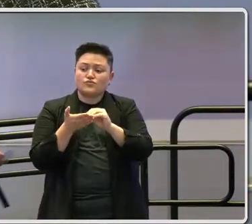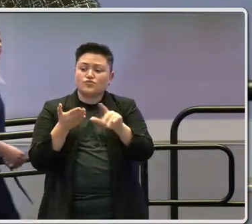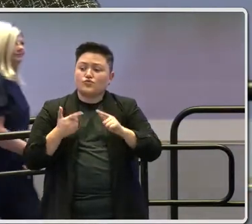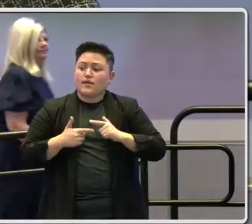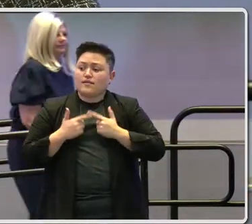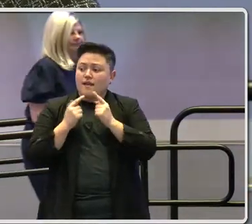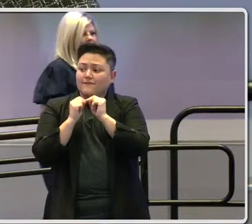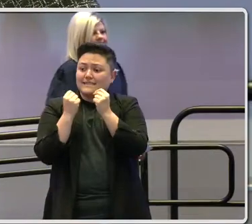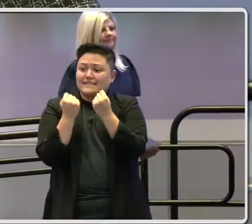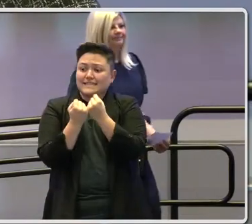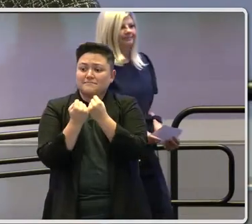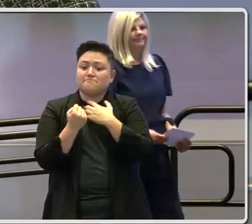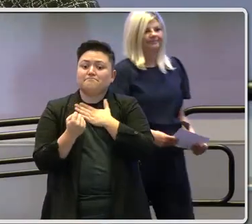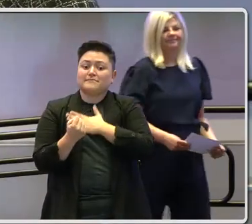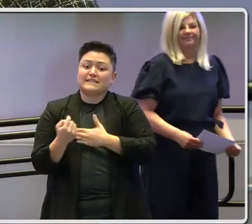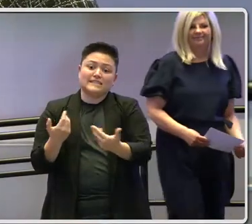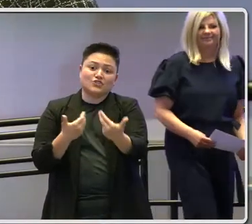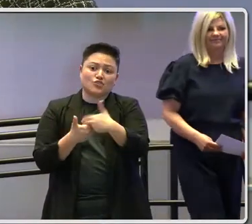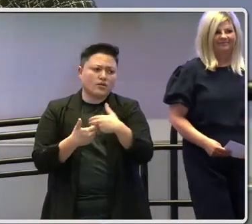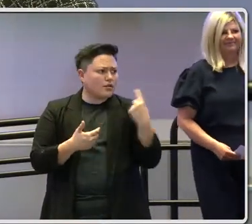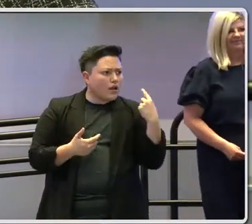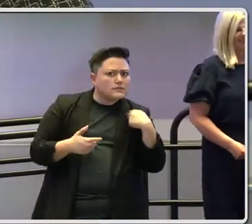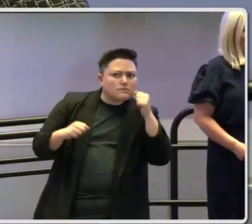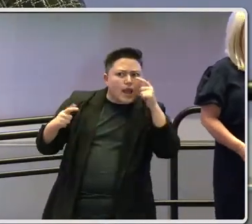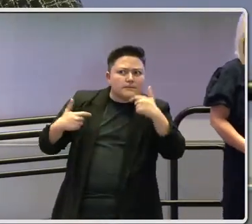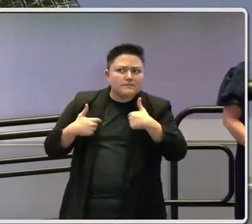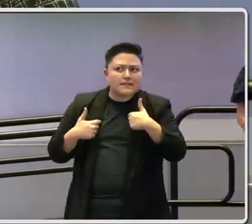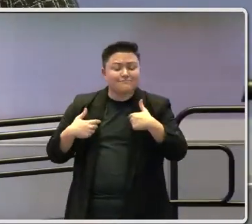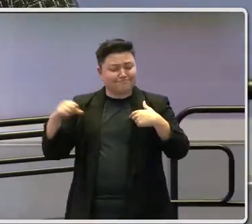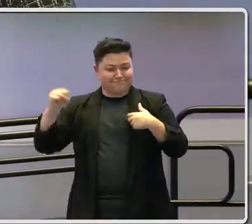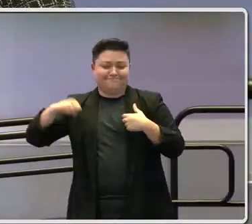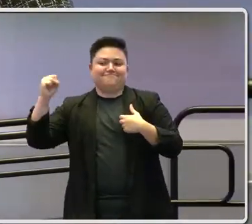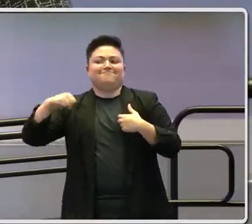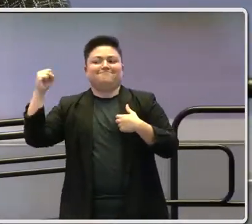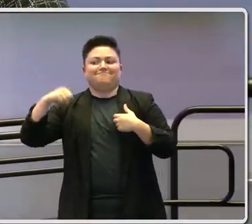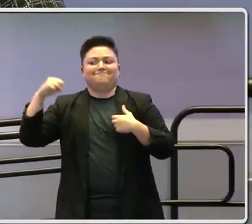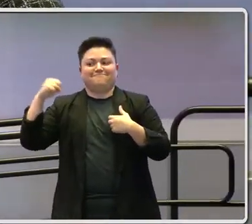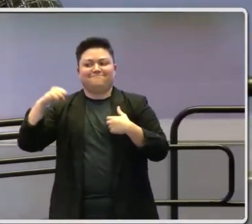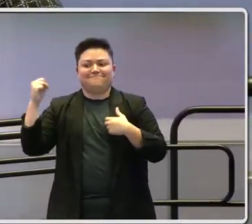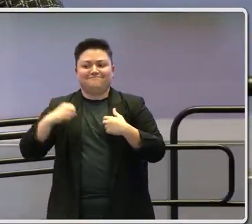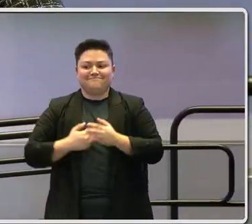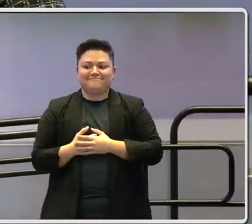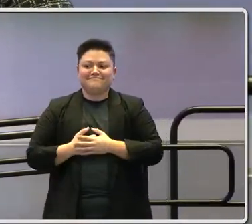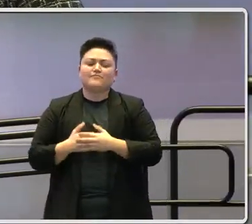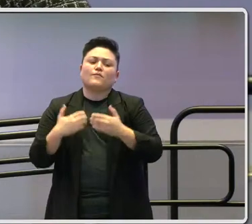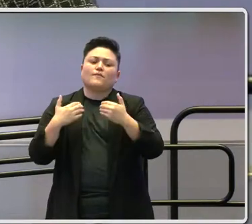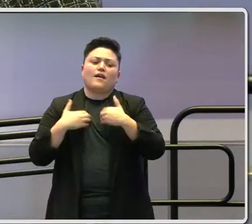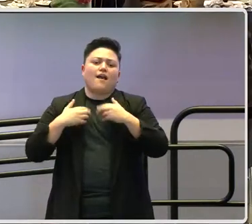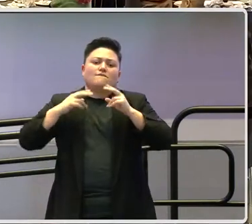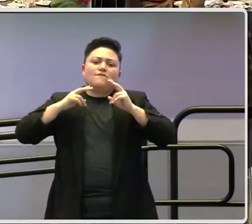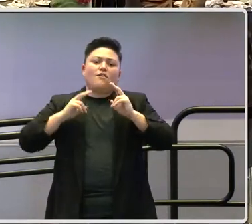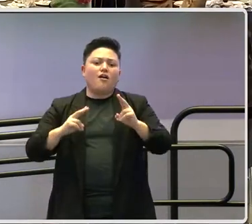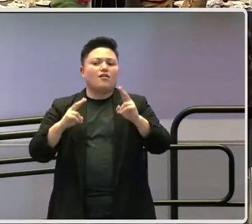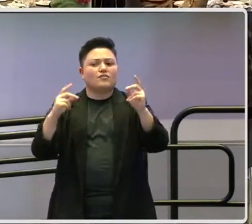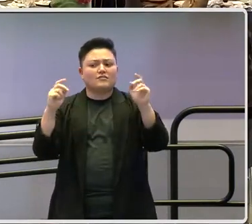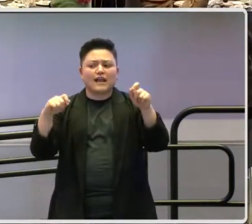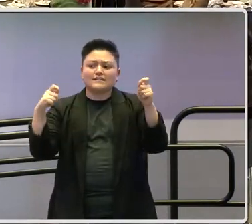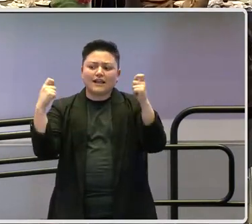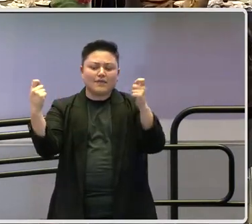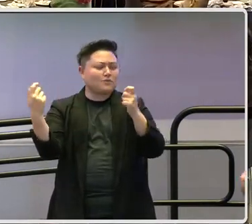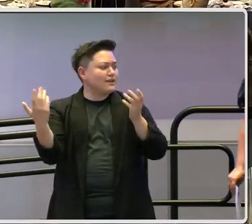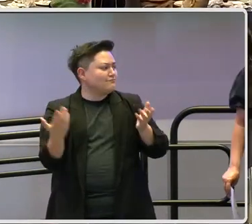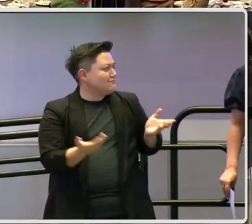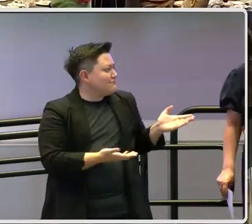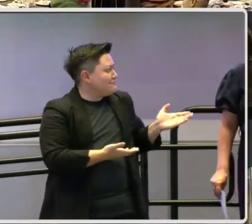team to please join me up here. Yes, it is. So we have the honor of celebrating somebody also